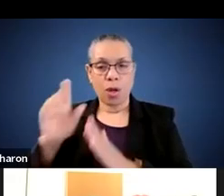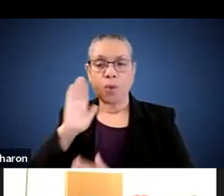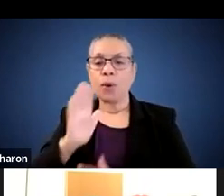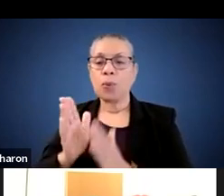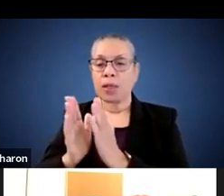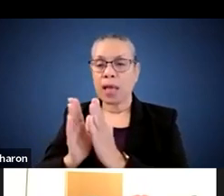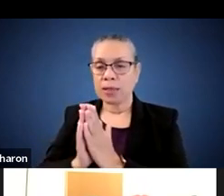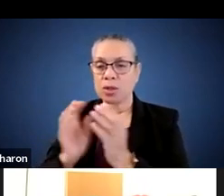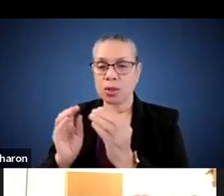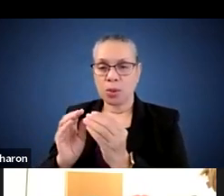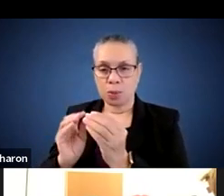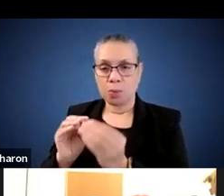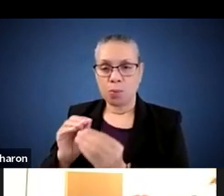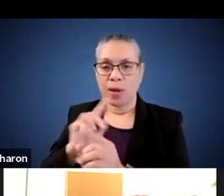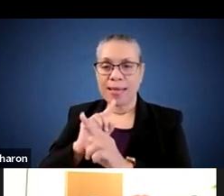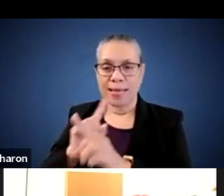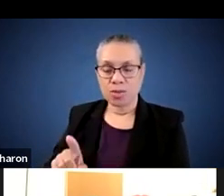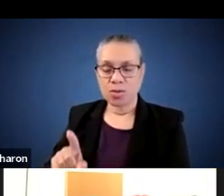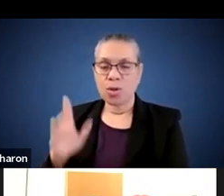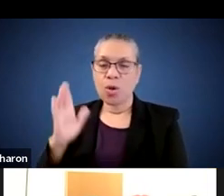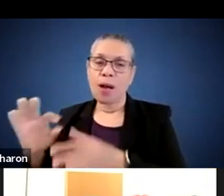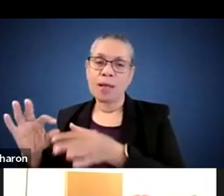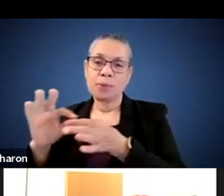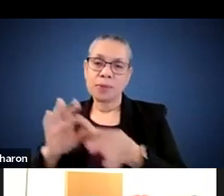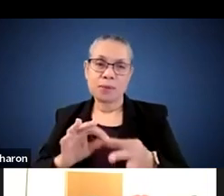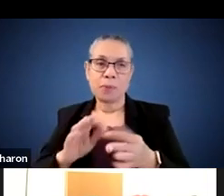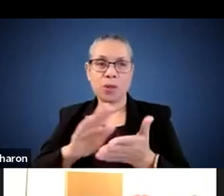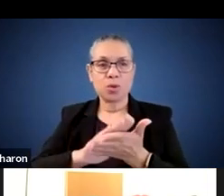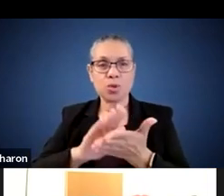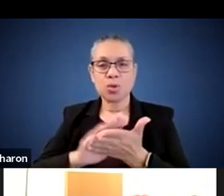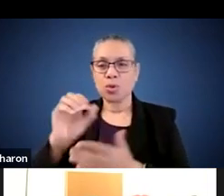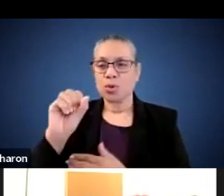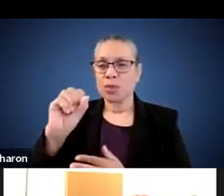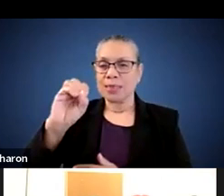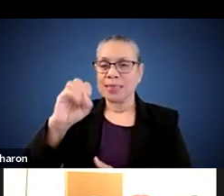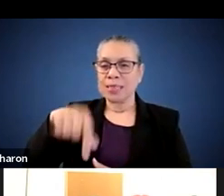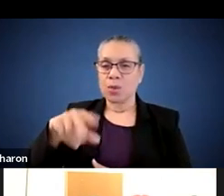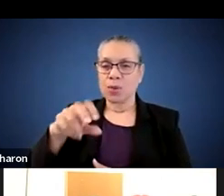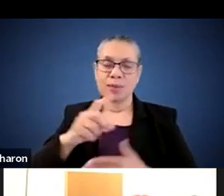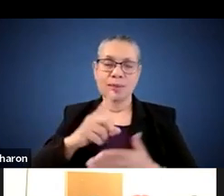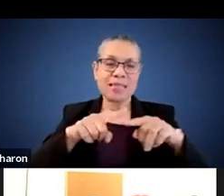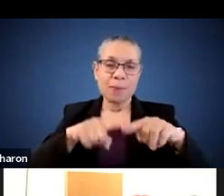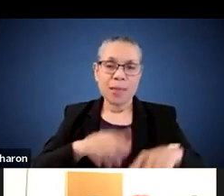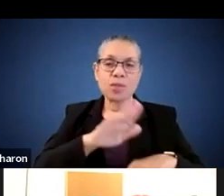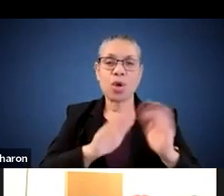I'll get you the answer during it because it has to do with scope and sequence so it's different things are offered at different grades